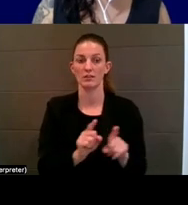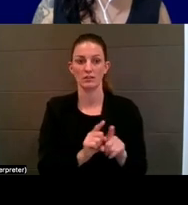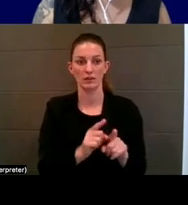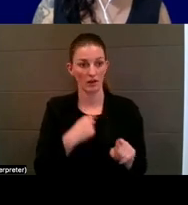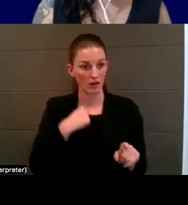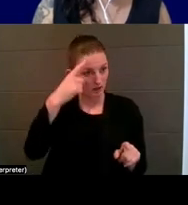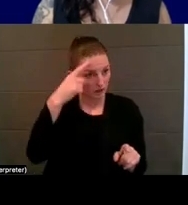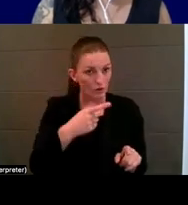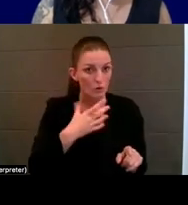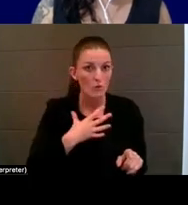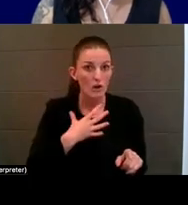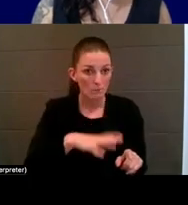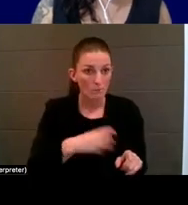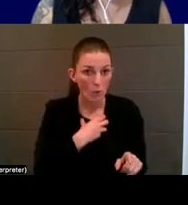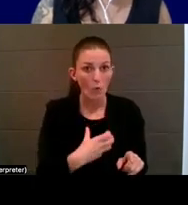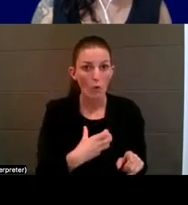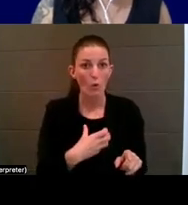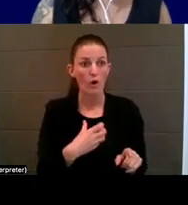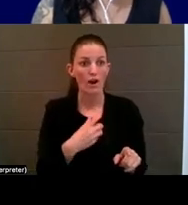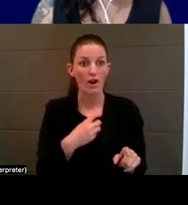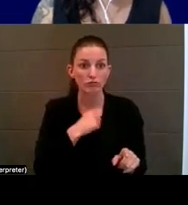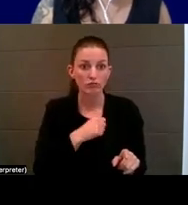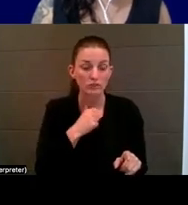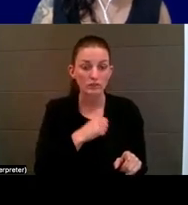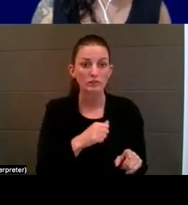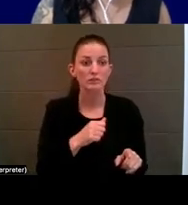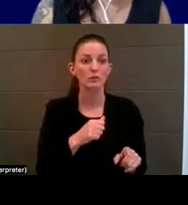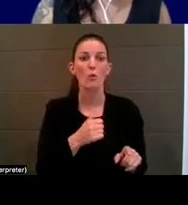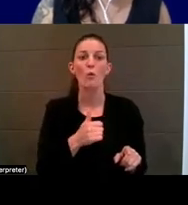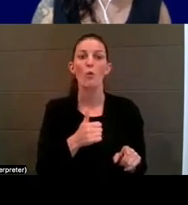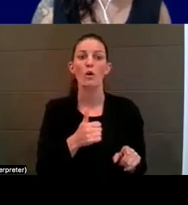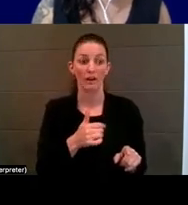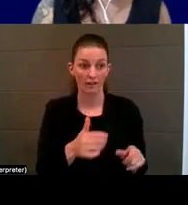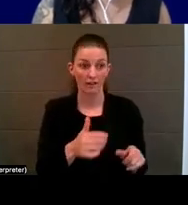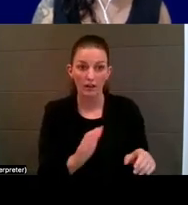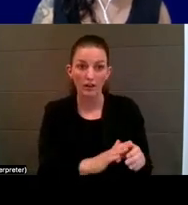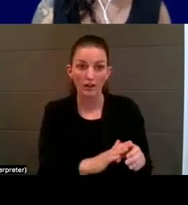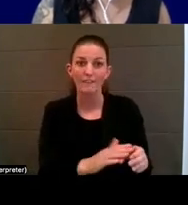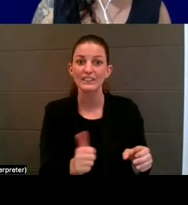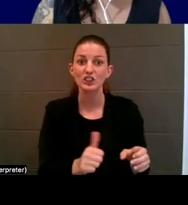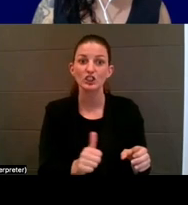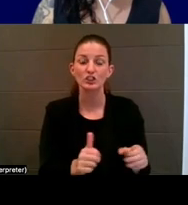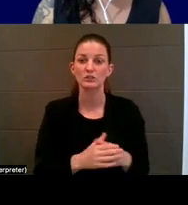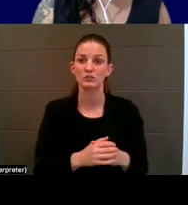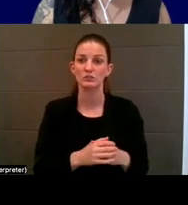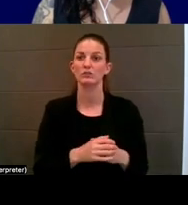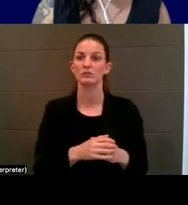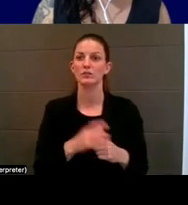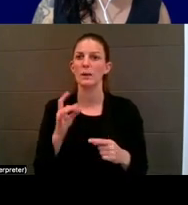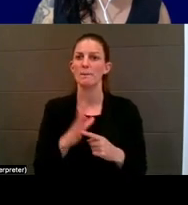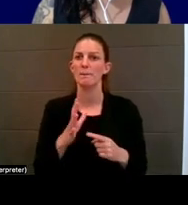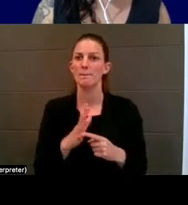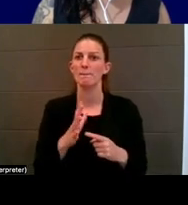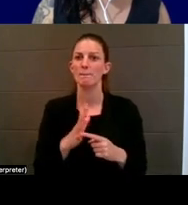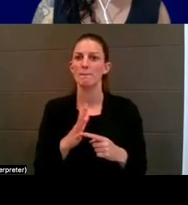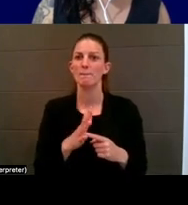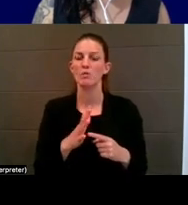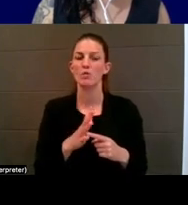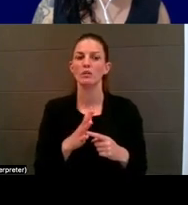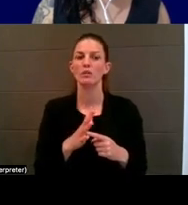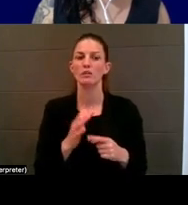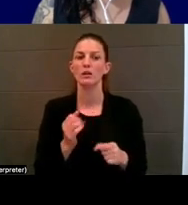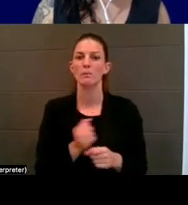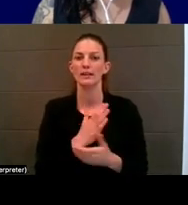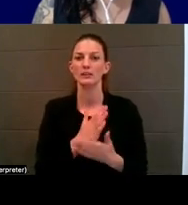finished. Use a touch cue to tap the corner of her mouth and a verbal cue to prompt her to opening her mouth for the drink